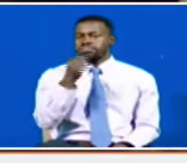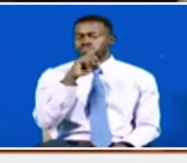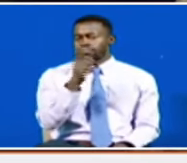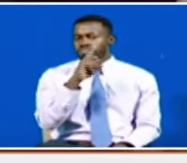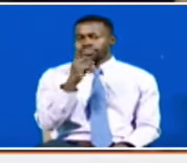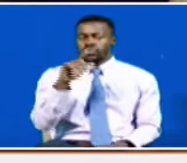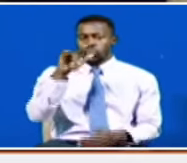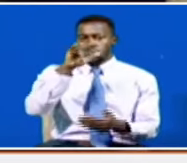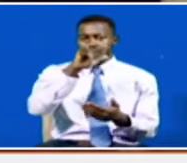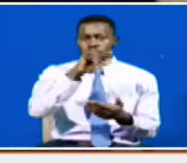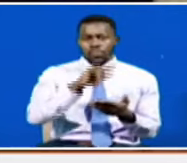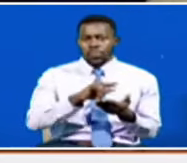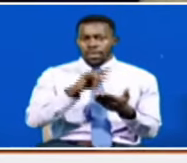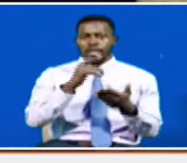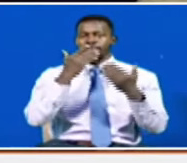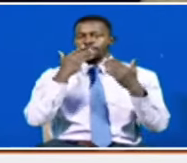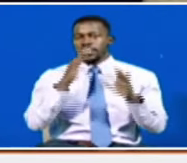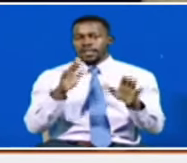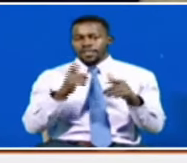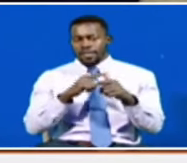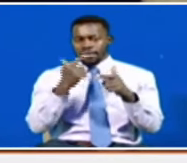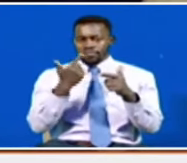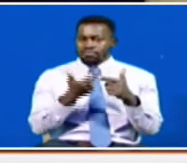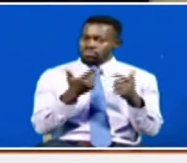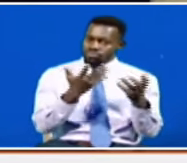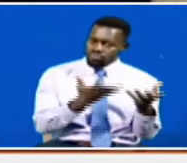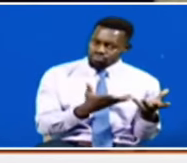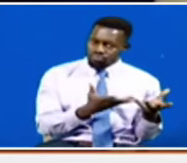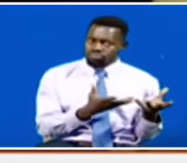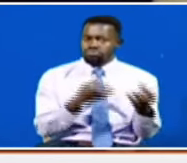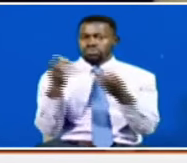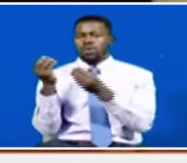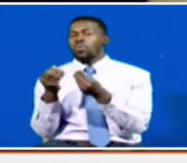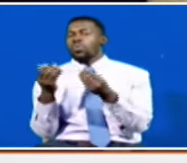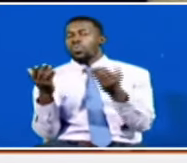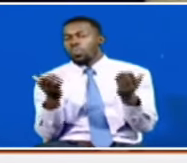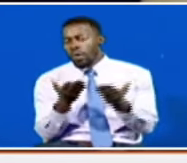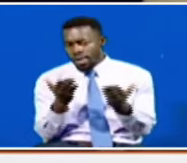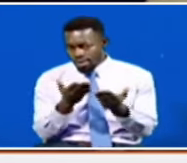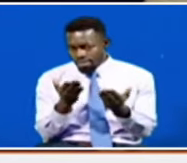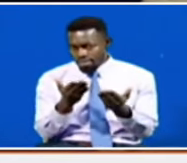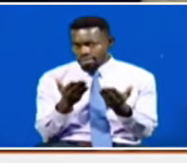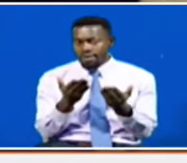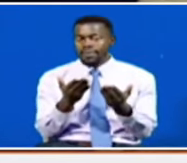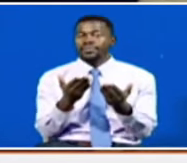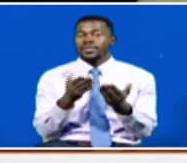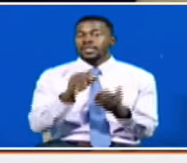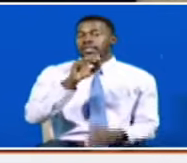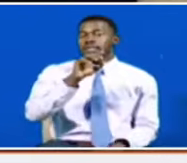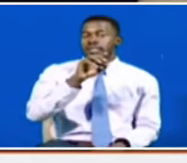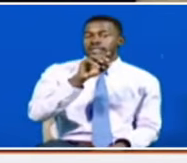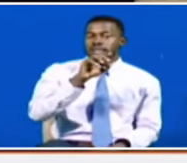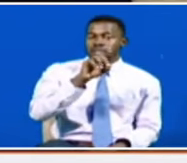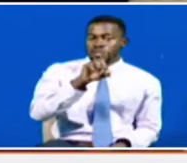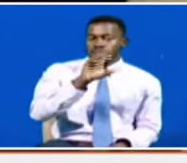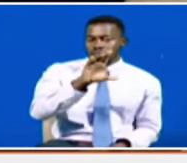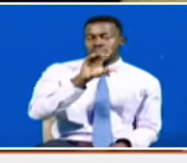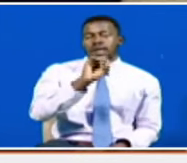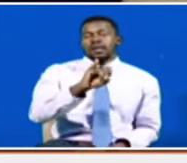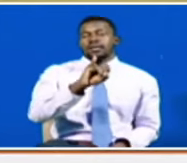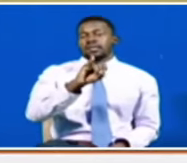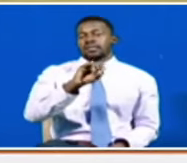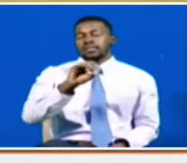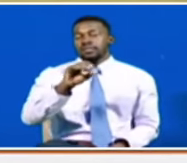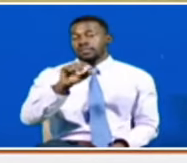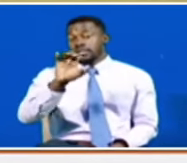Stadium. Tukingoja ile chopa ije, ili iweze kutuinua mara moja, tupeleke hii nakara katika tume ya upererezi ya